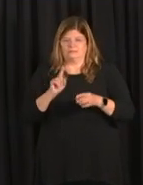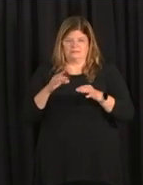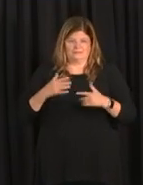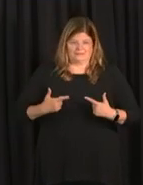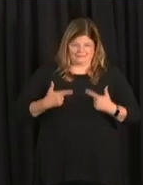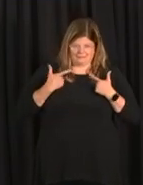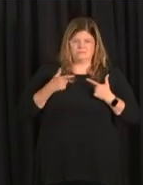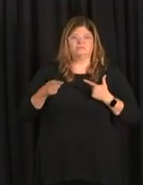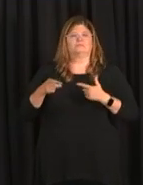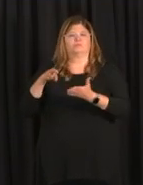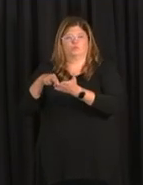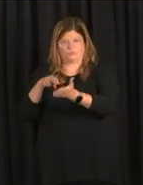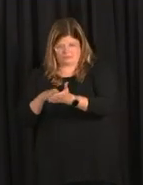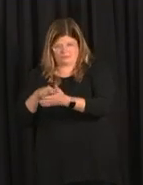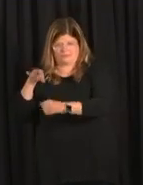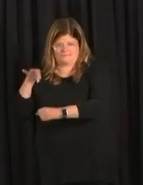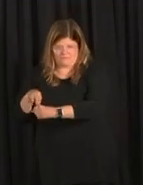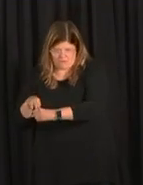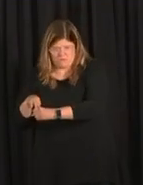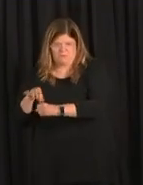status. So that